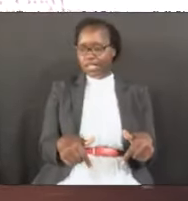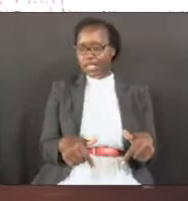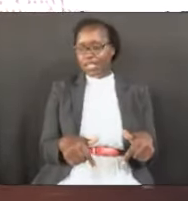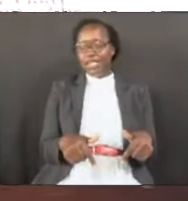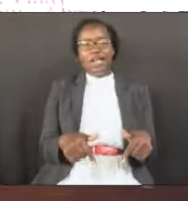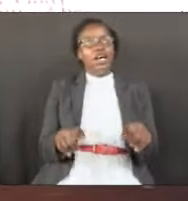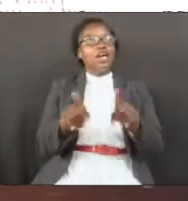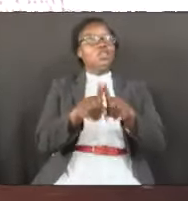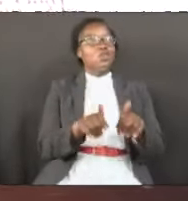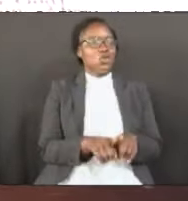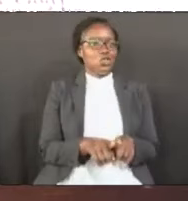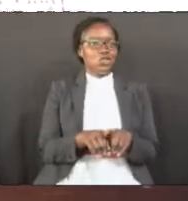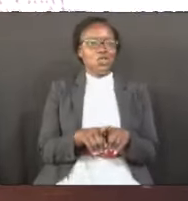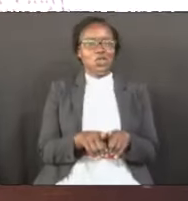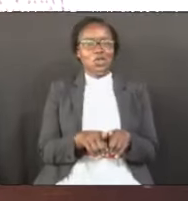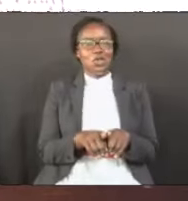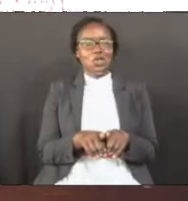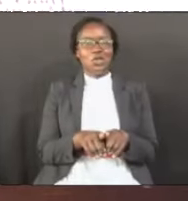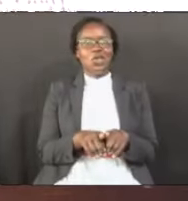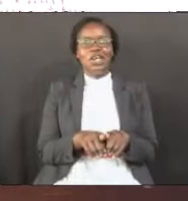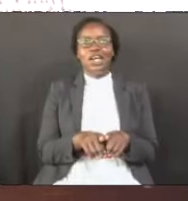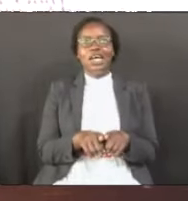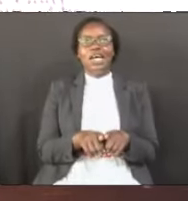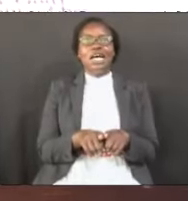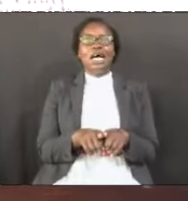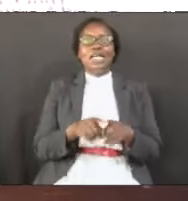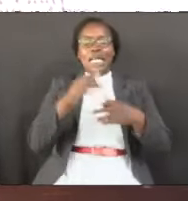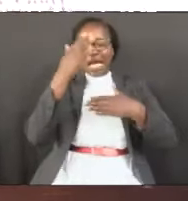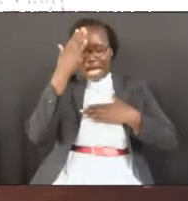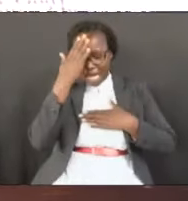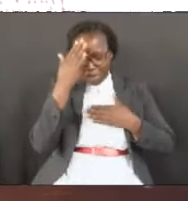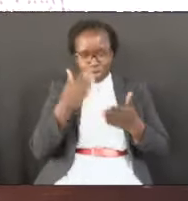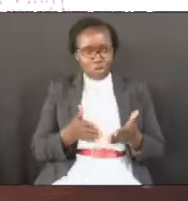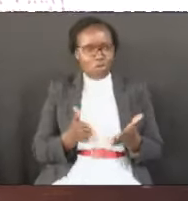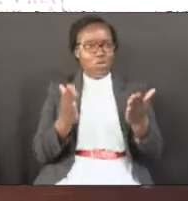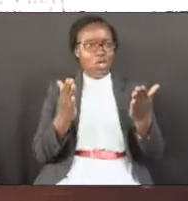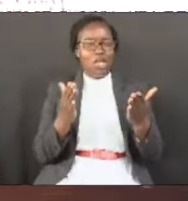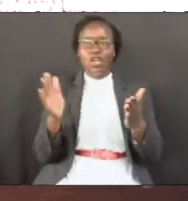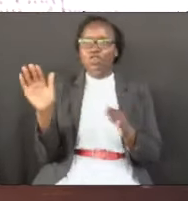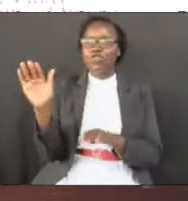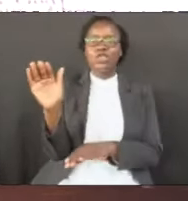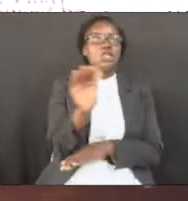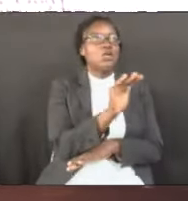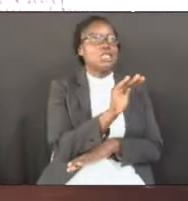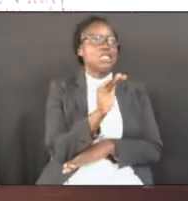I also want, in a very humble way, to request